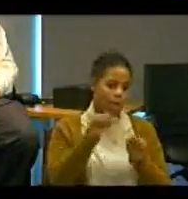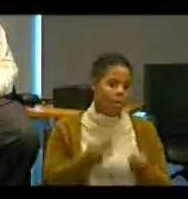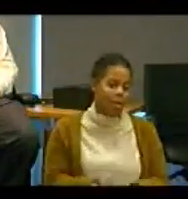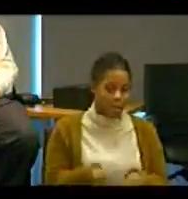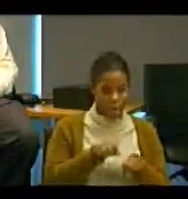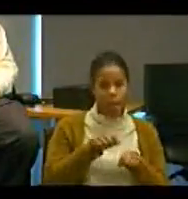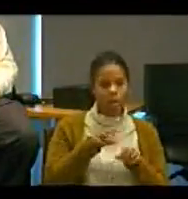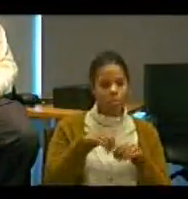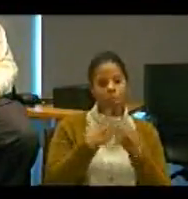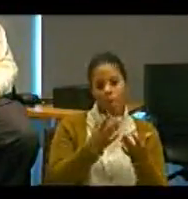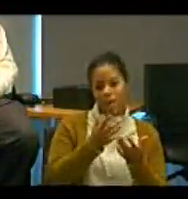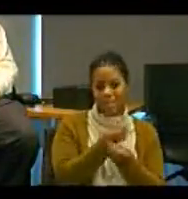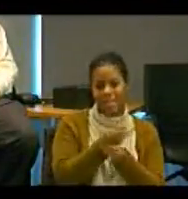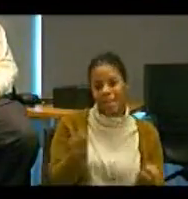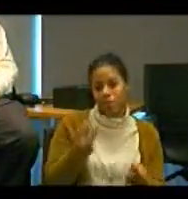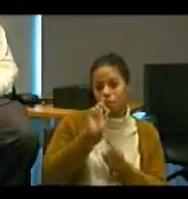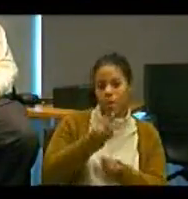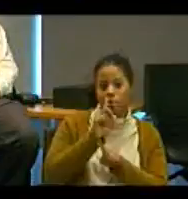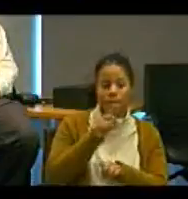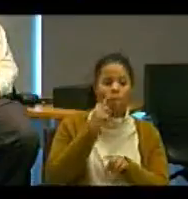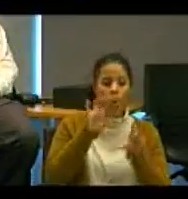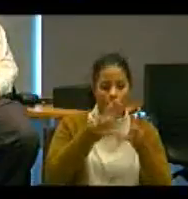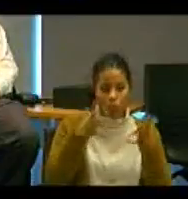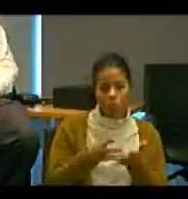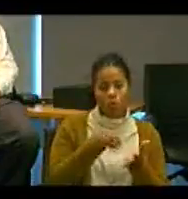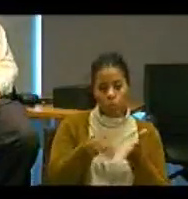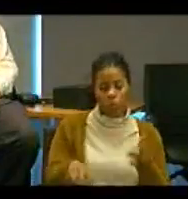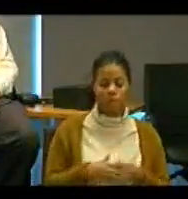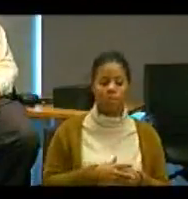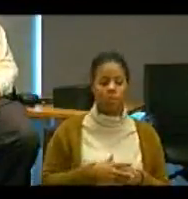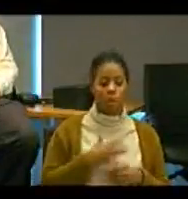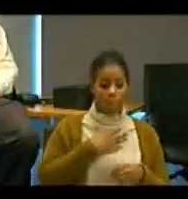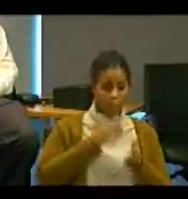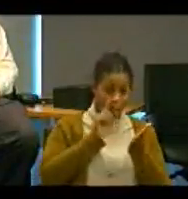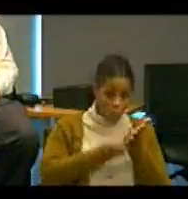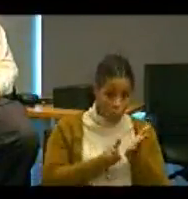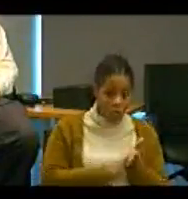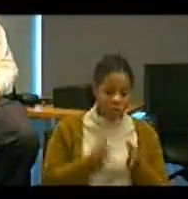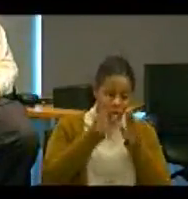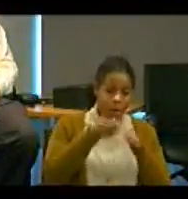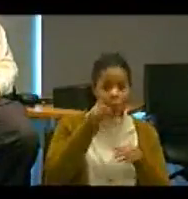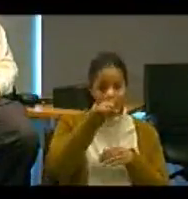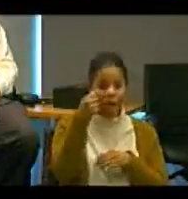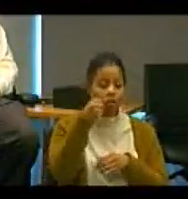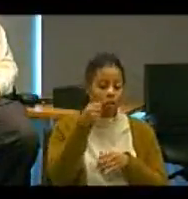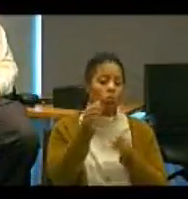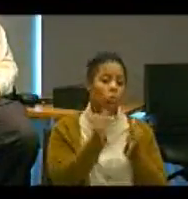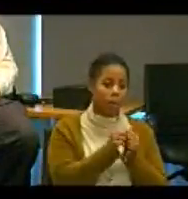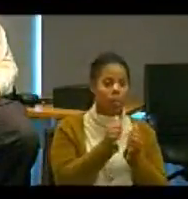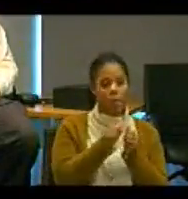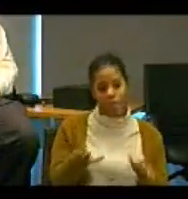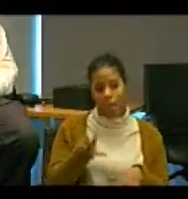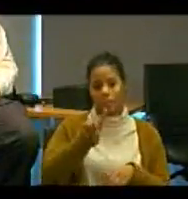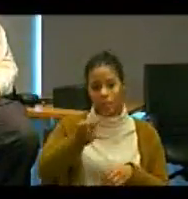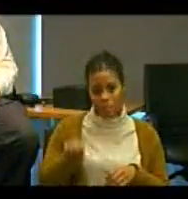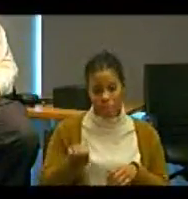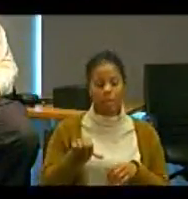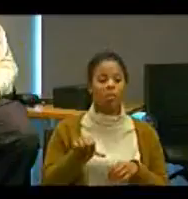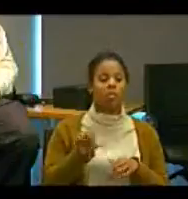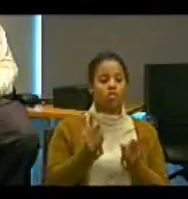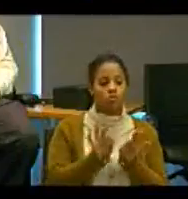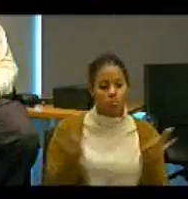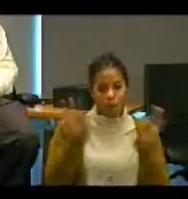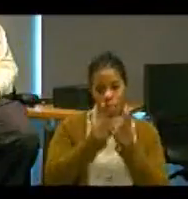environments for all students. Overall, my work has found that for Black girls with and without diagnosed disabilities, critical pathways to school